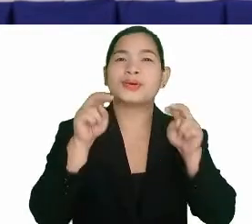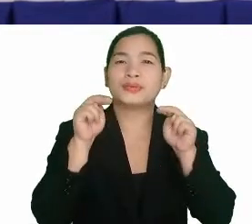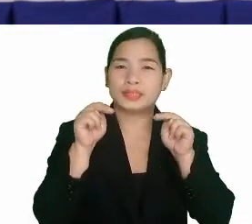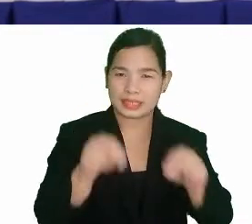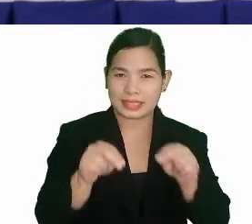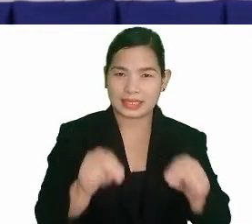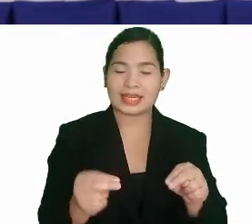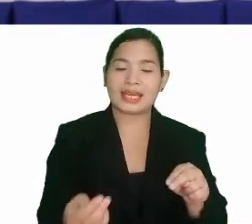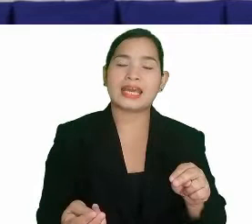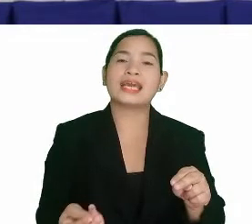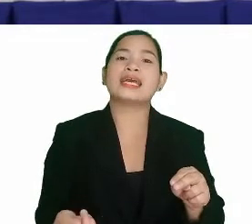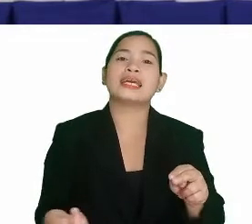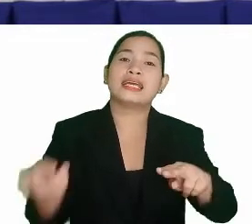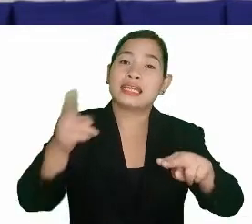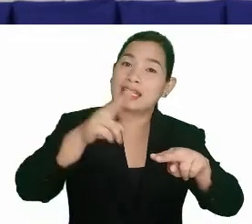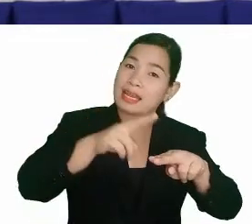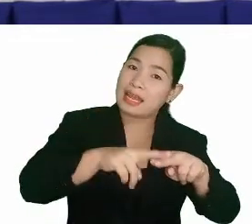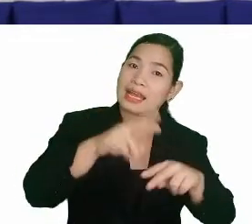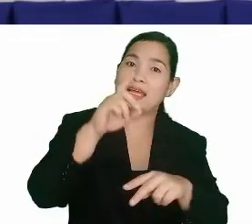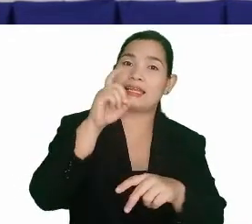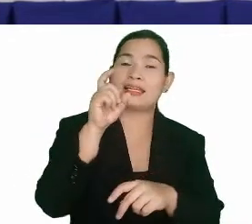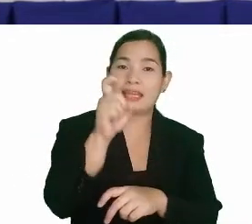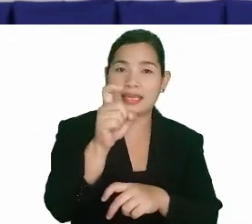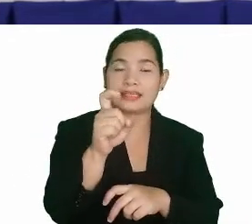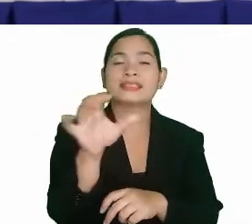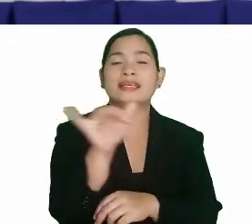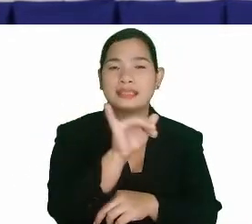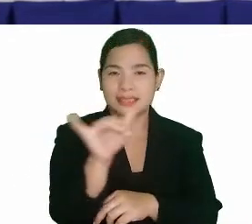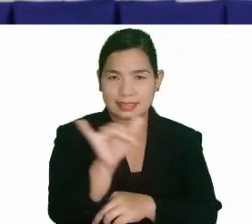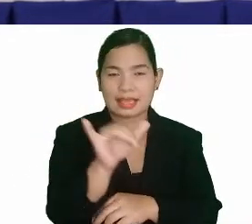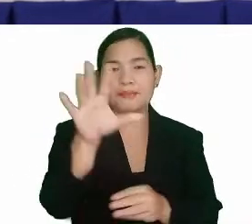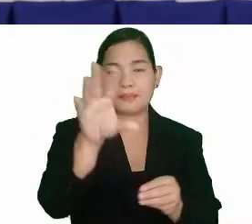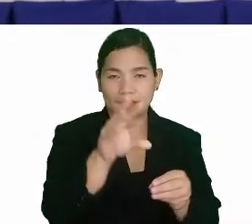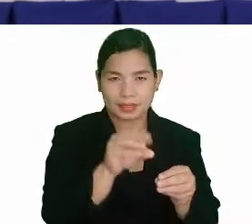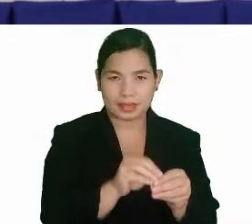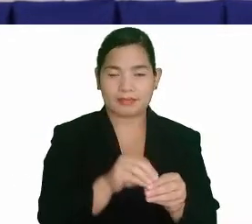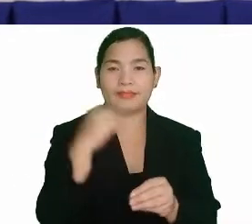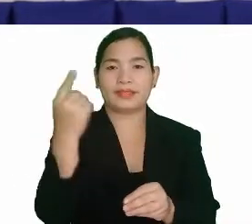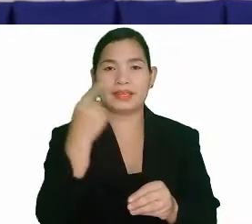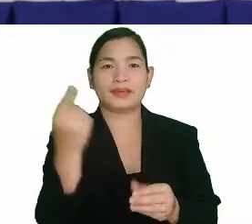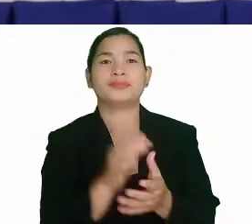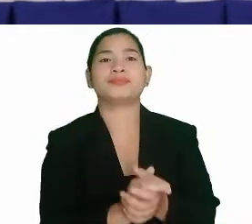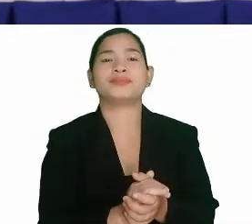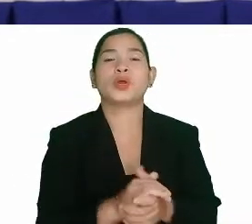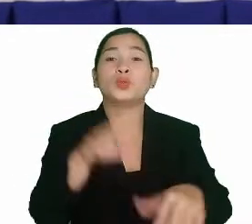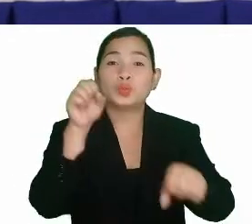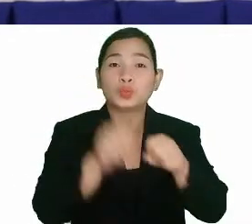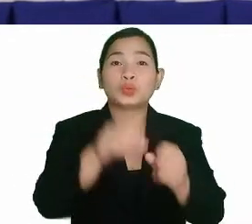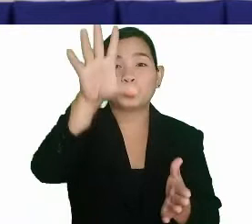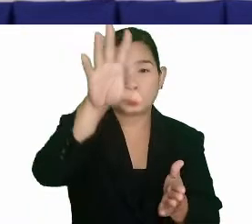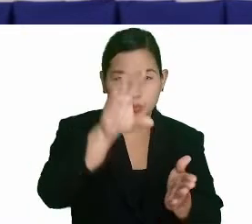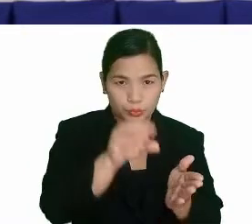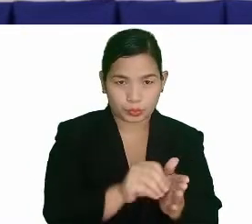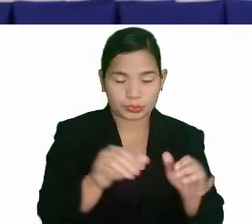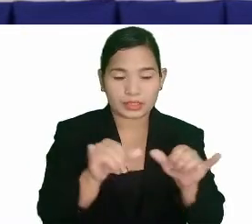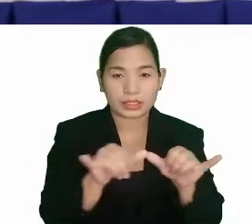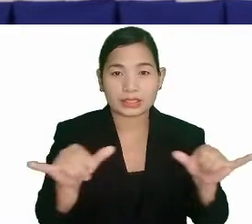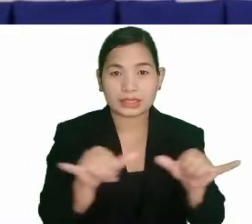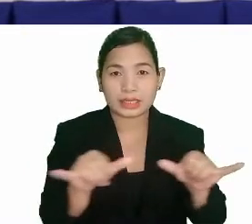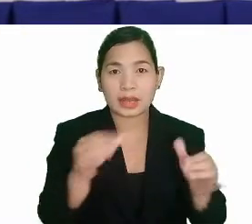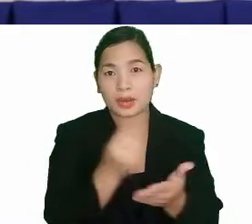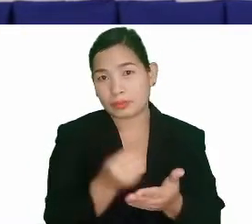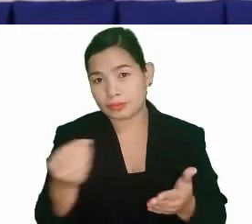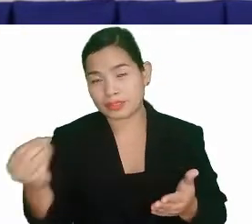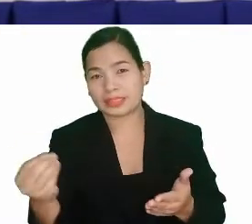x symbol to indicate the power of magnification. Therefore, the total magnification